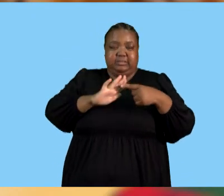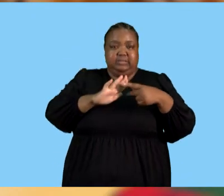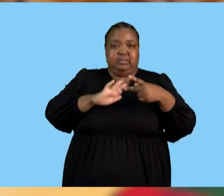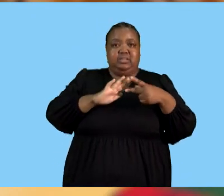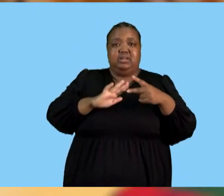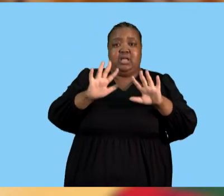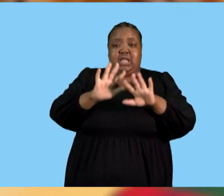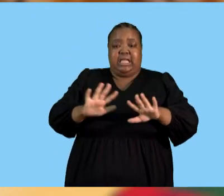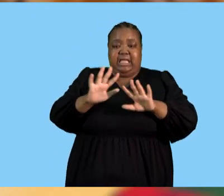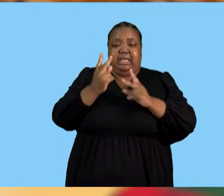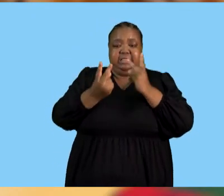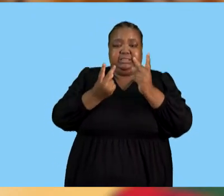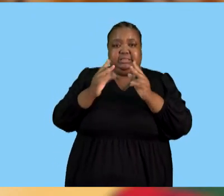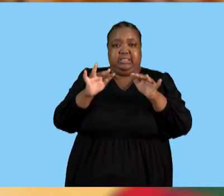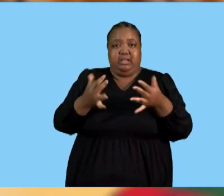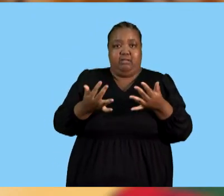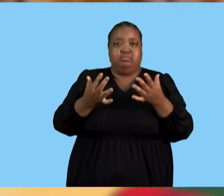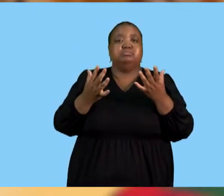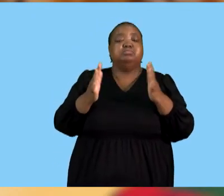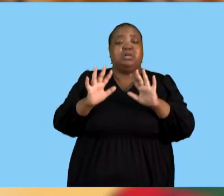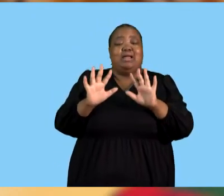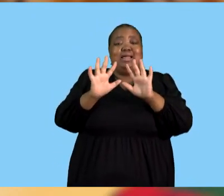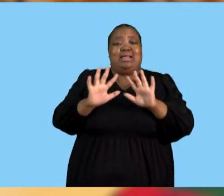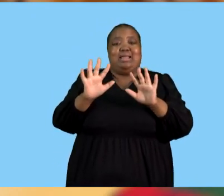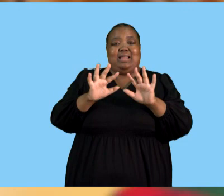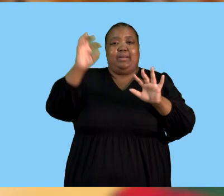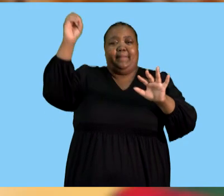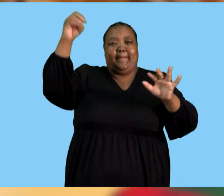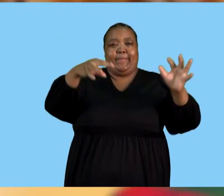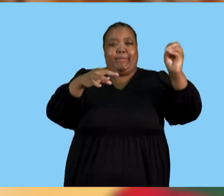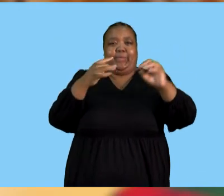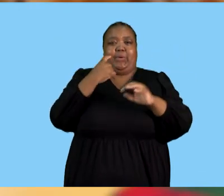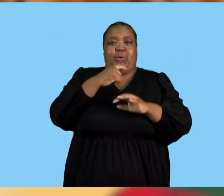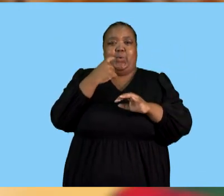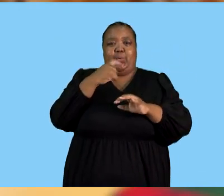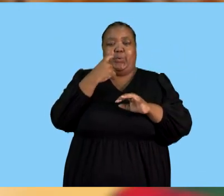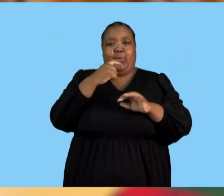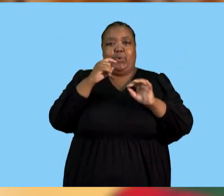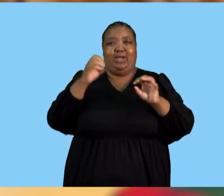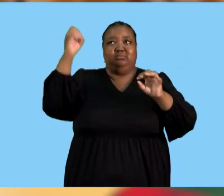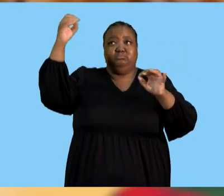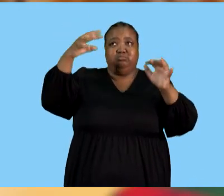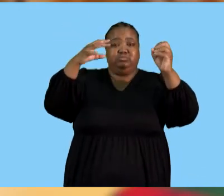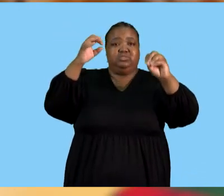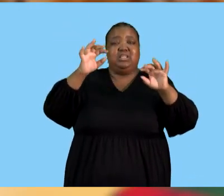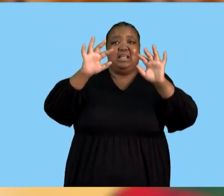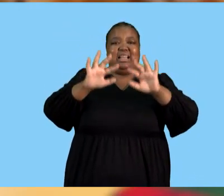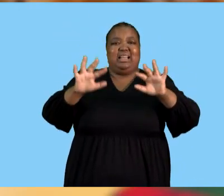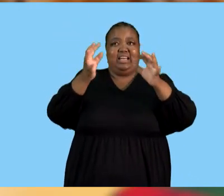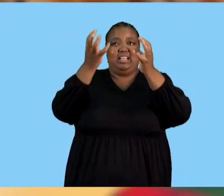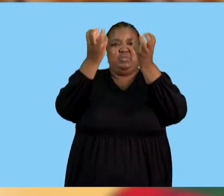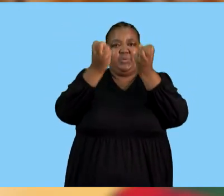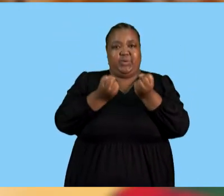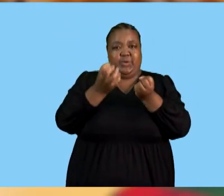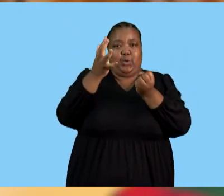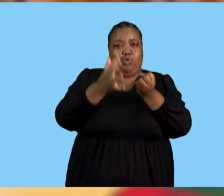color, because color, it is coming in white light, and then the colors are going to be reflected. Some are going to be absorbed. The ones